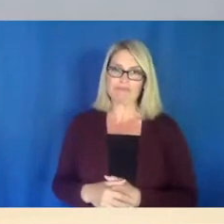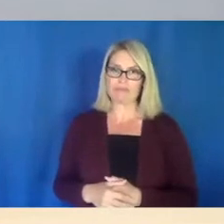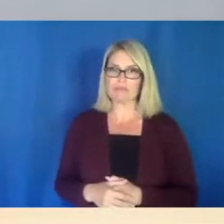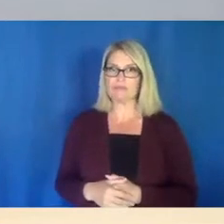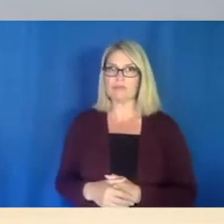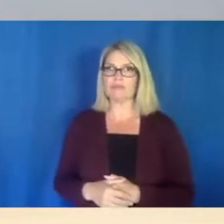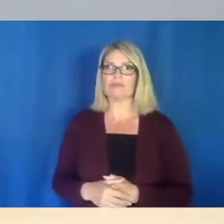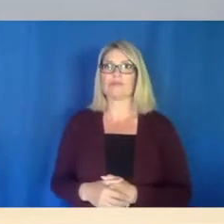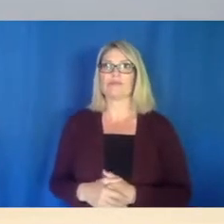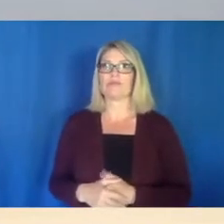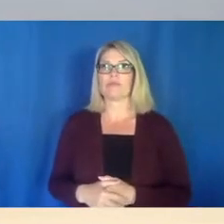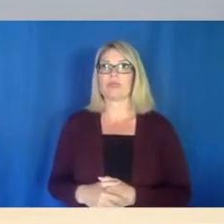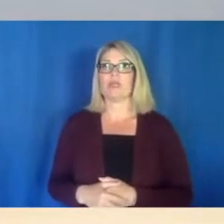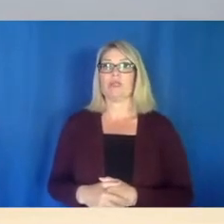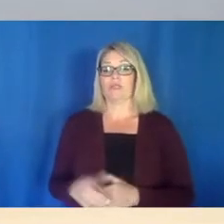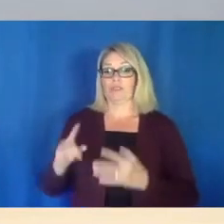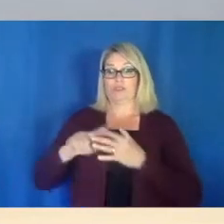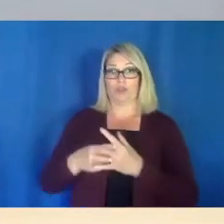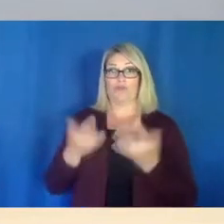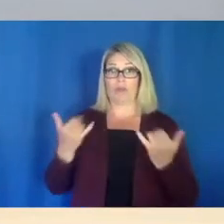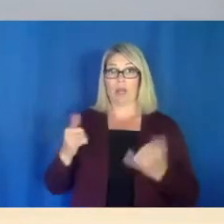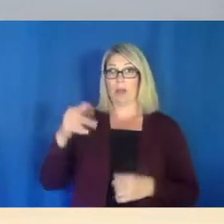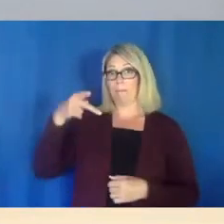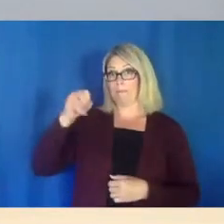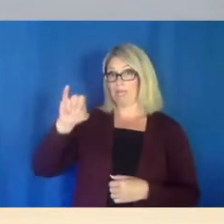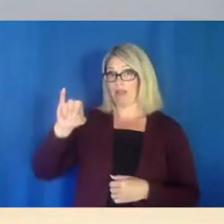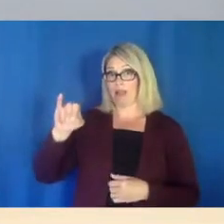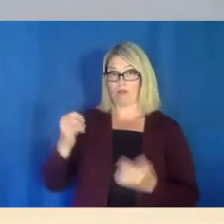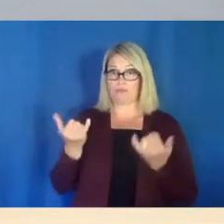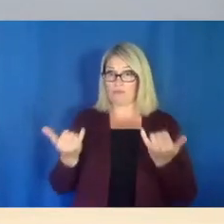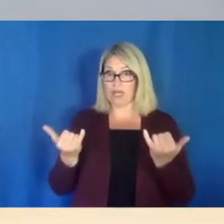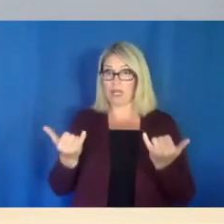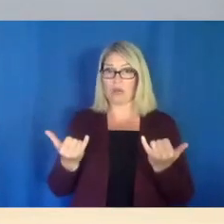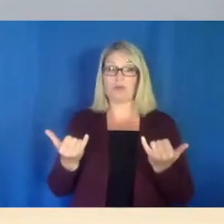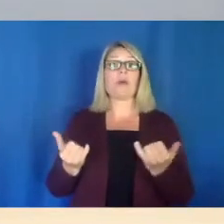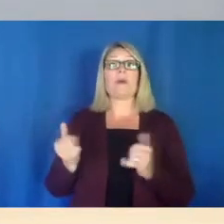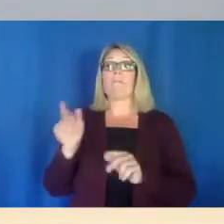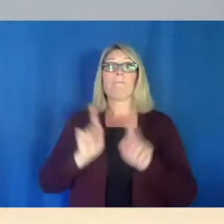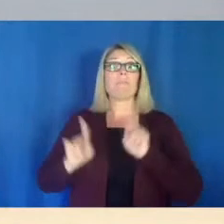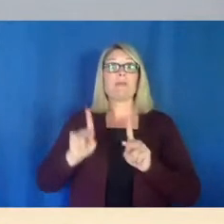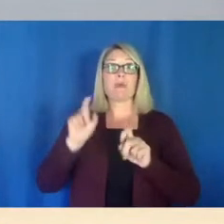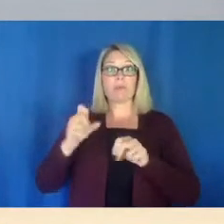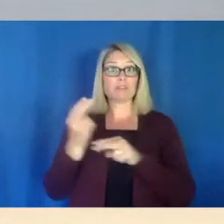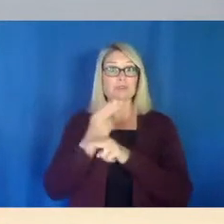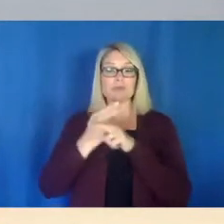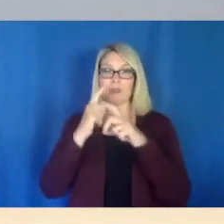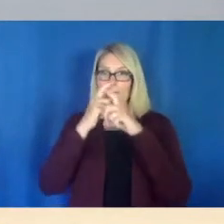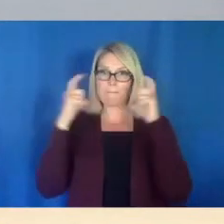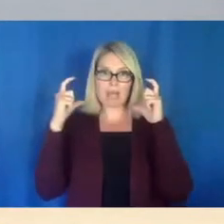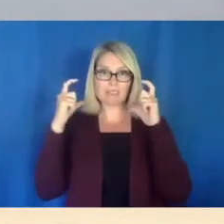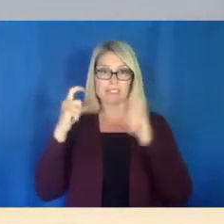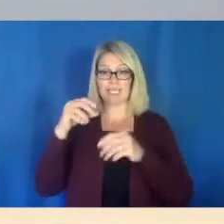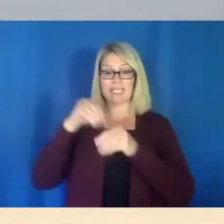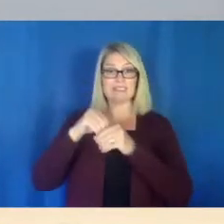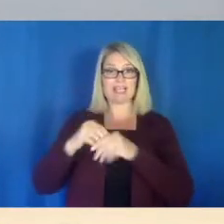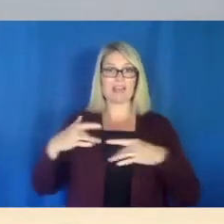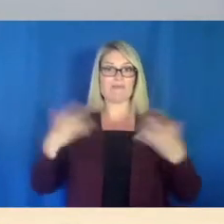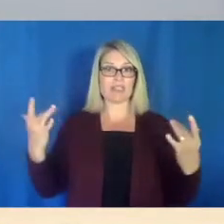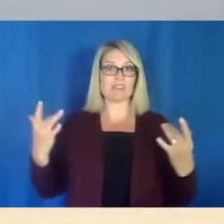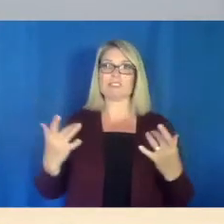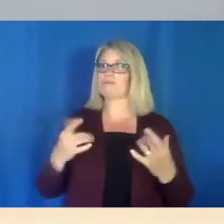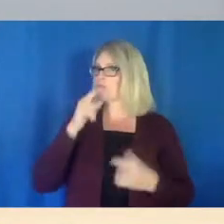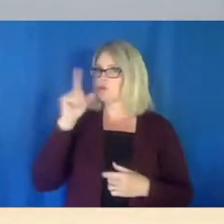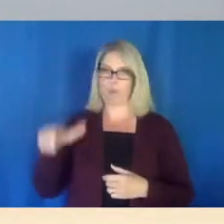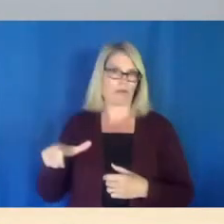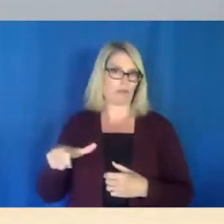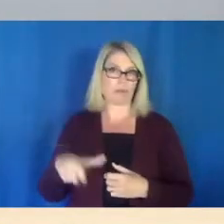Effective immediately, in PEI, it is no longer a requirement for individuals to wear a mask while seated at indoor events, provided there is